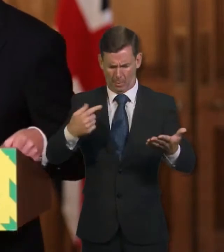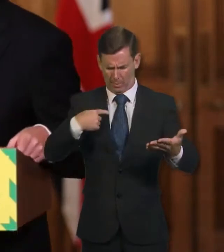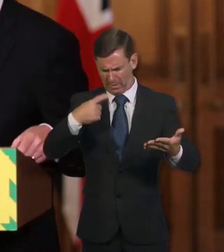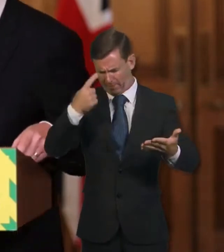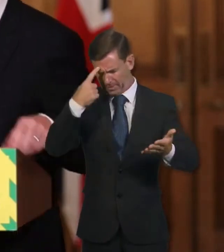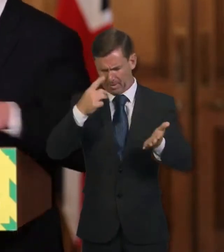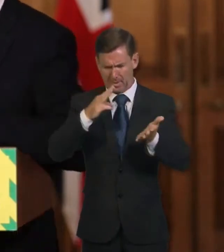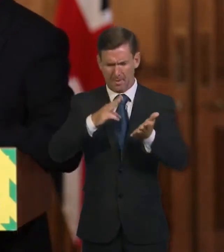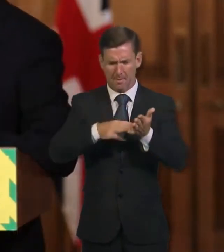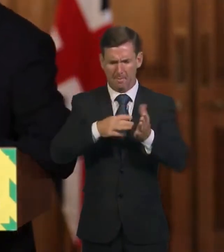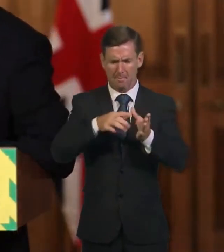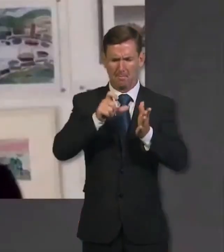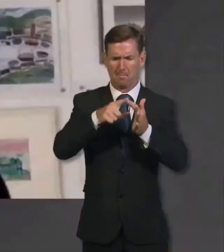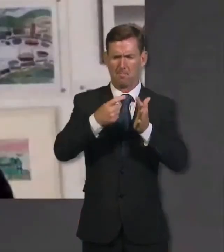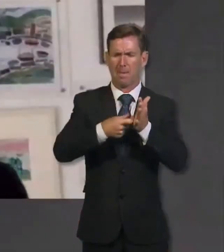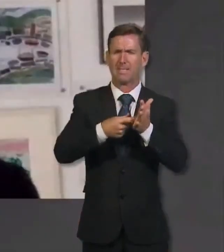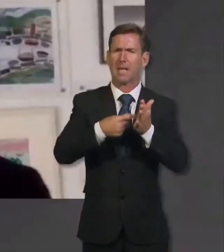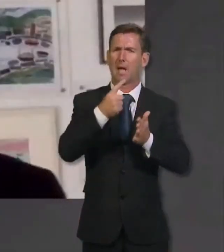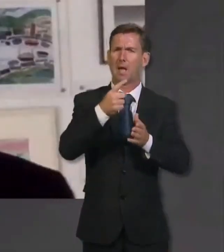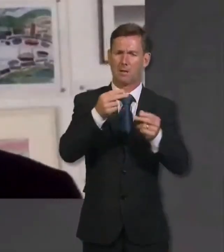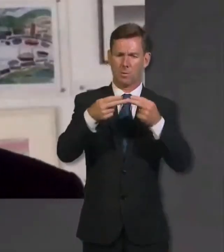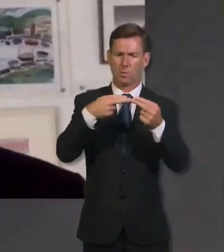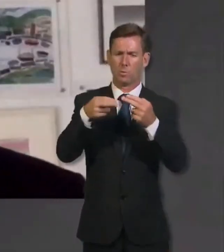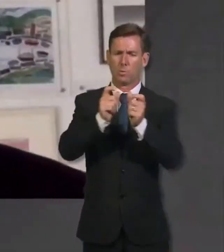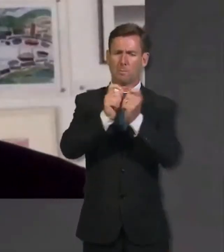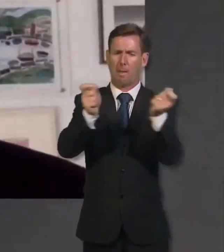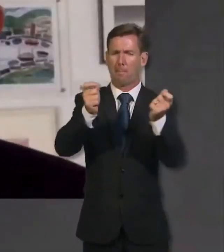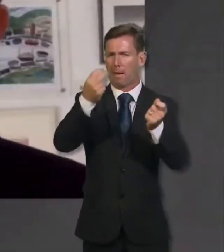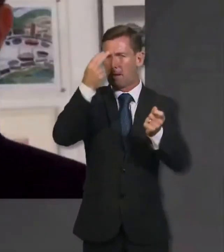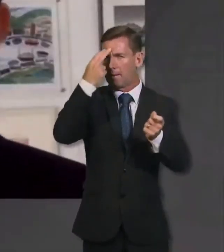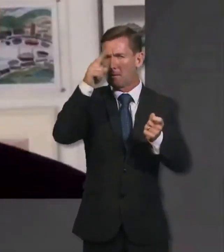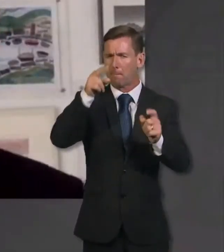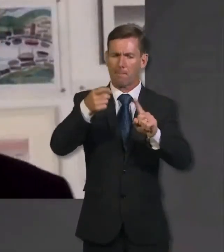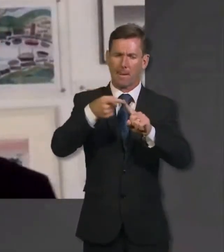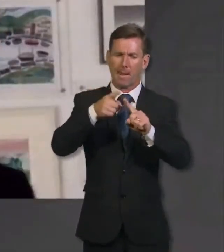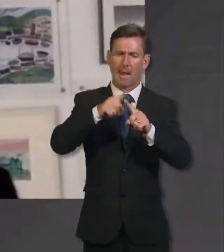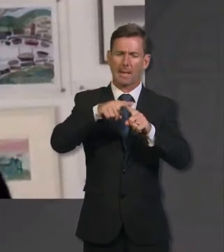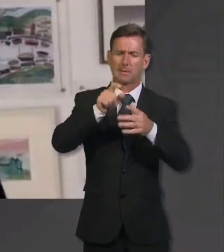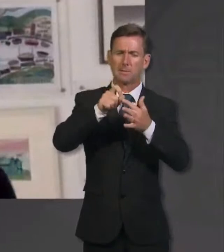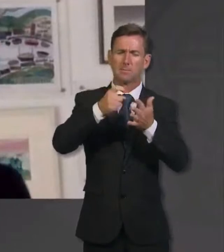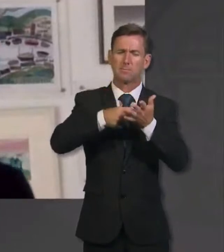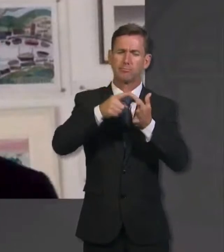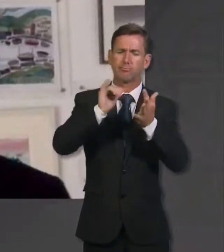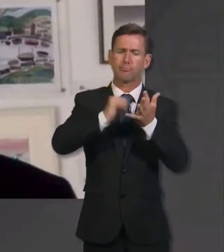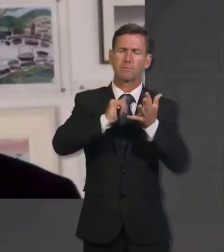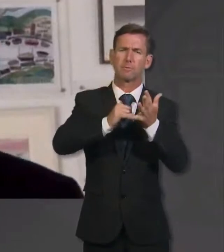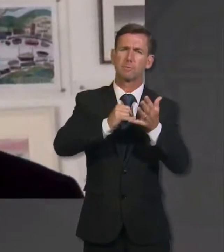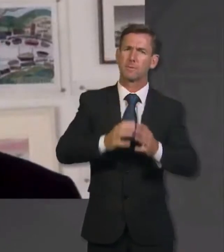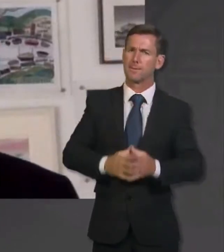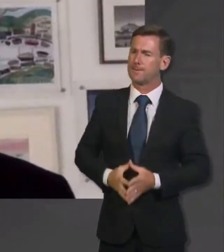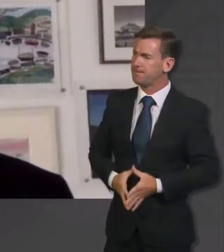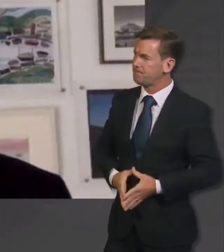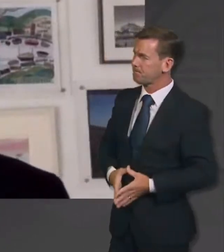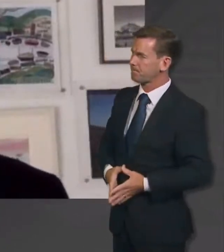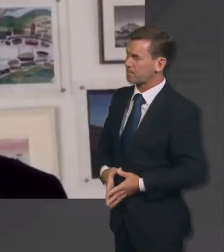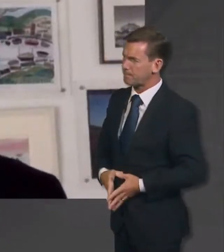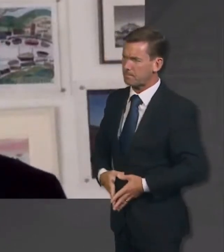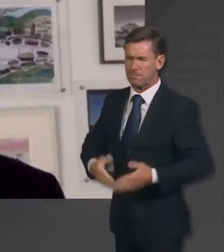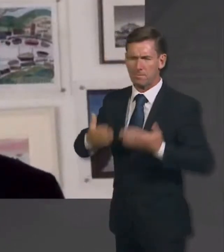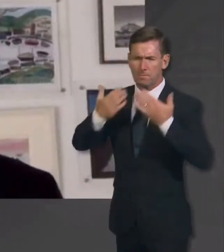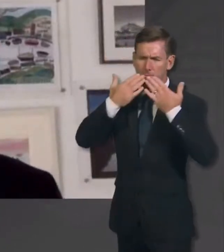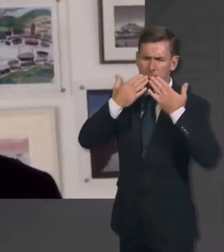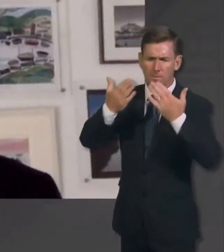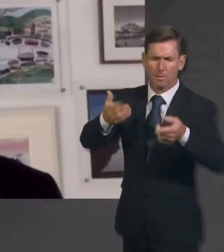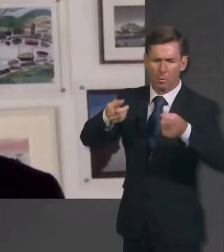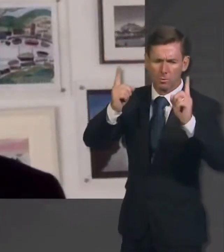Mesa. Good afternoon, Secretary of State. Thank you very much. As people go back to the pools, the leisure centres and the gyms, they're going to find there are a